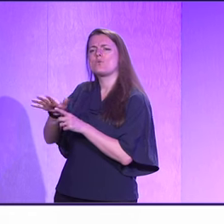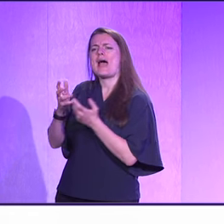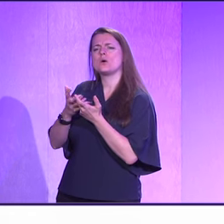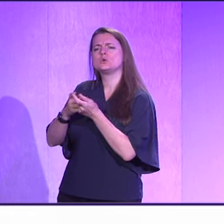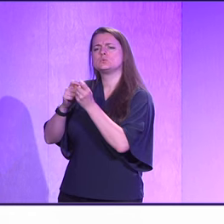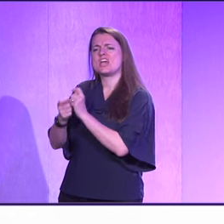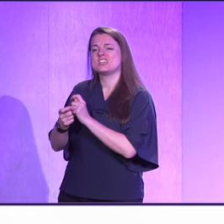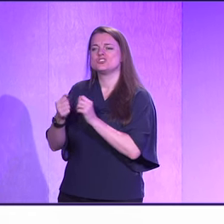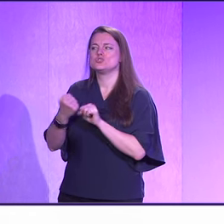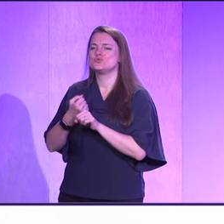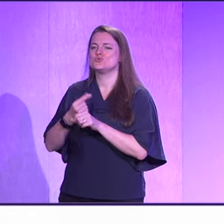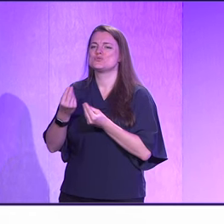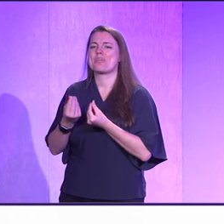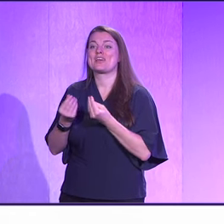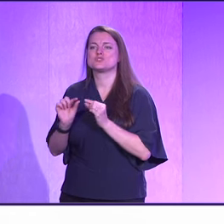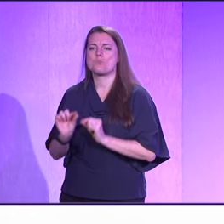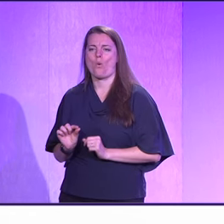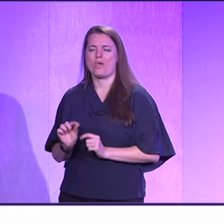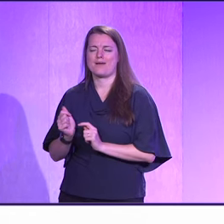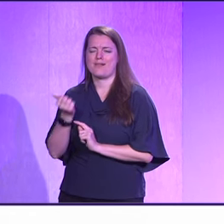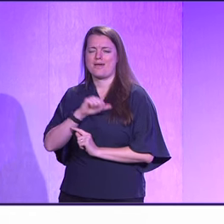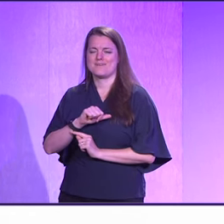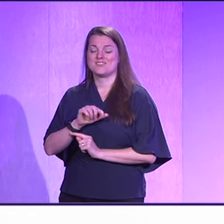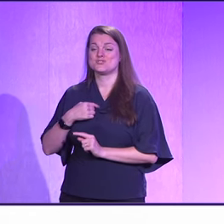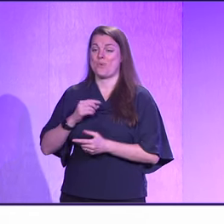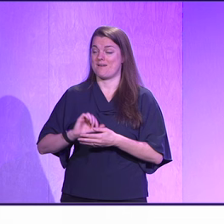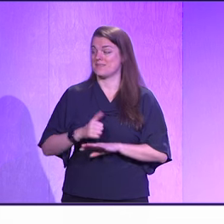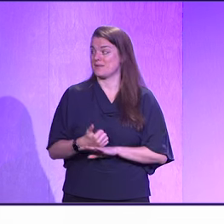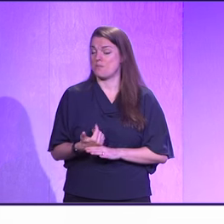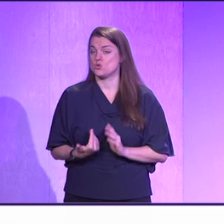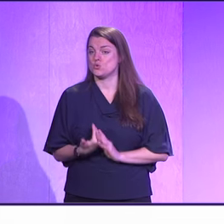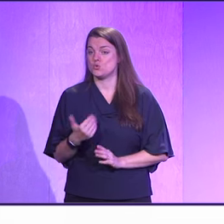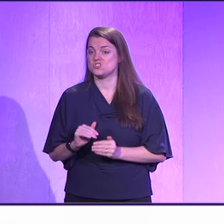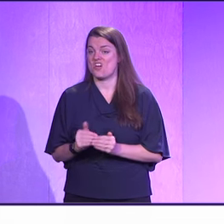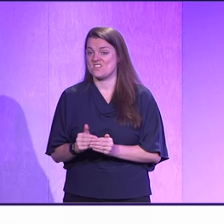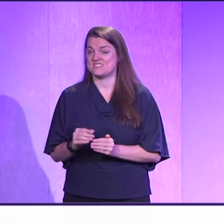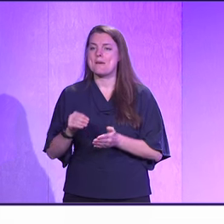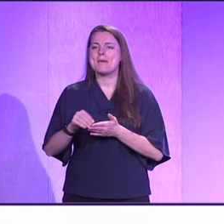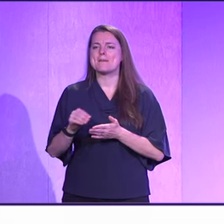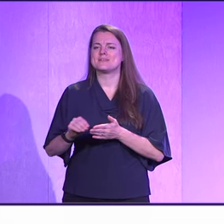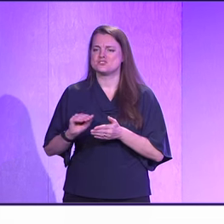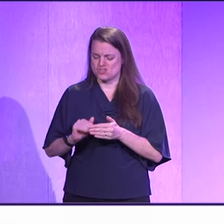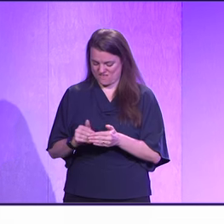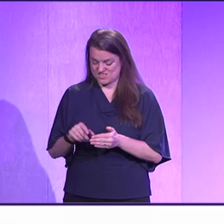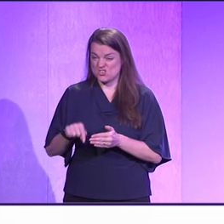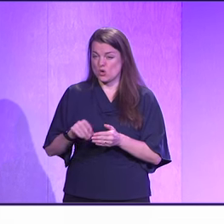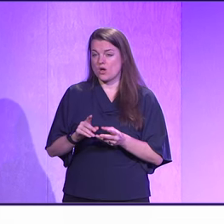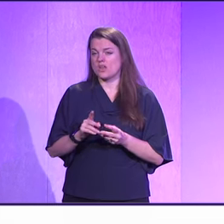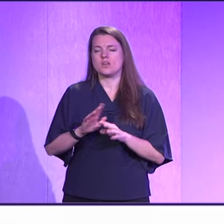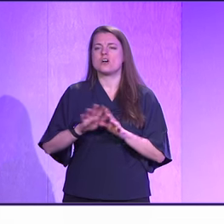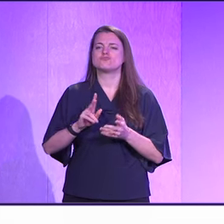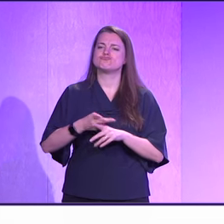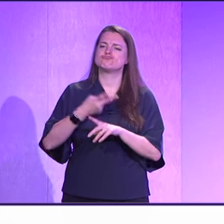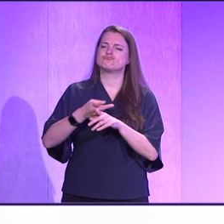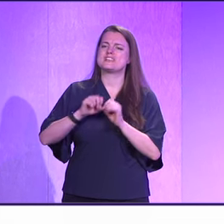clever. I started with a new service. It was really easy. There was a payment service. I took that, and instead of letting it be deployed in cloud, in some